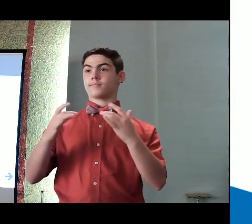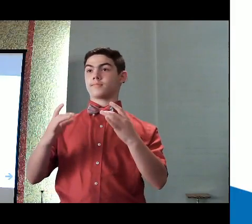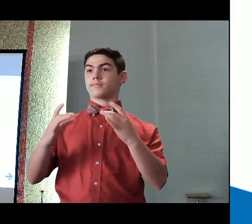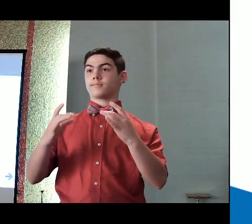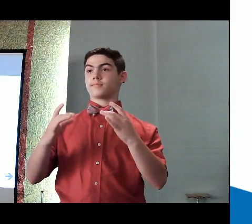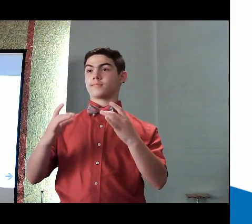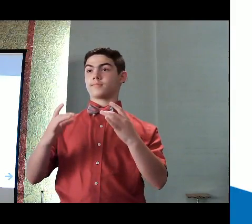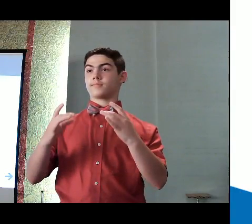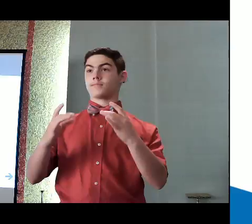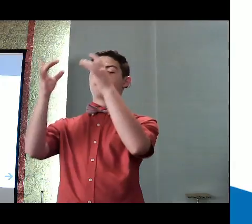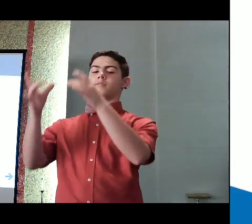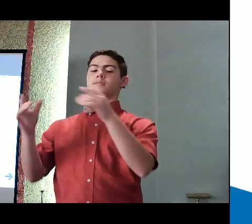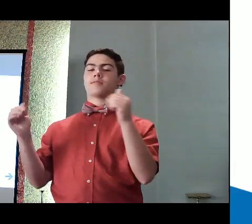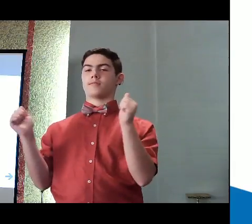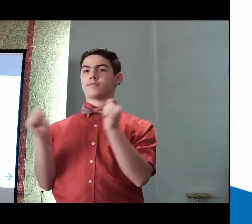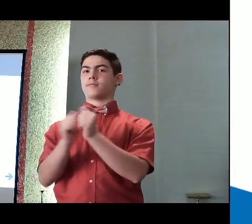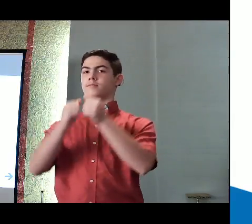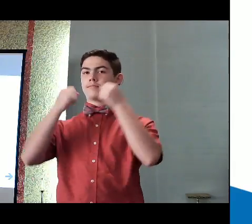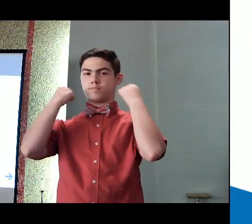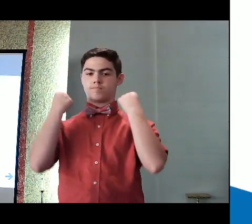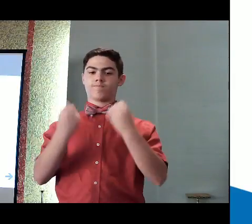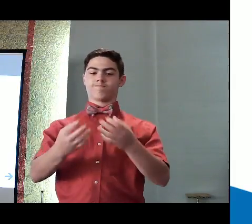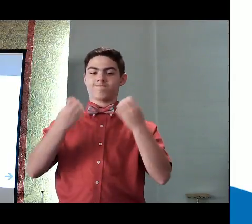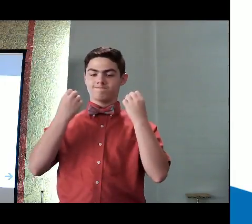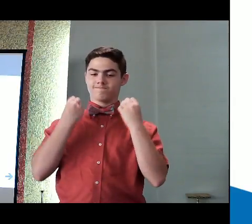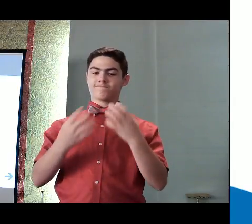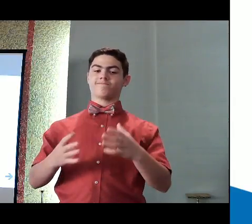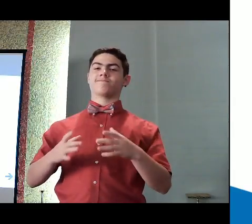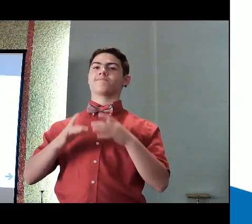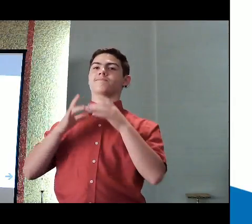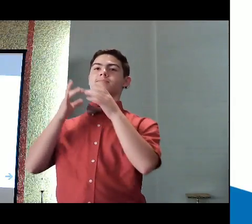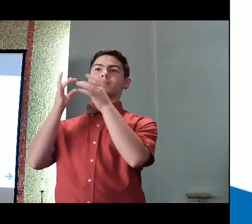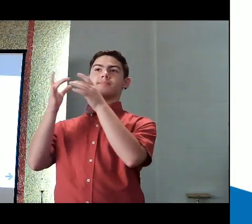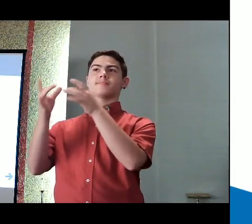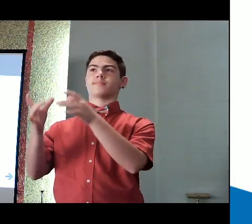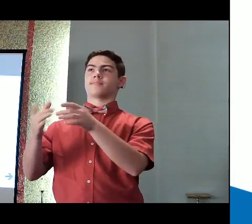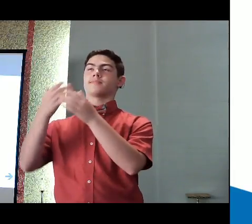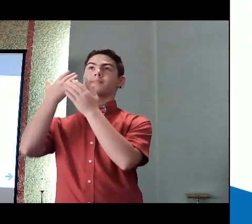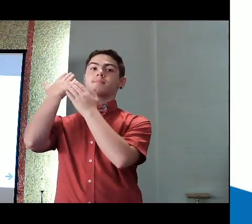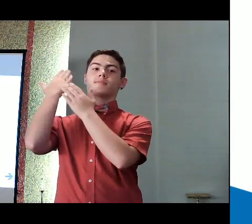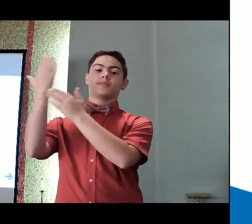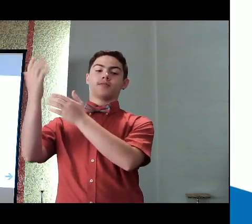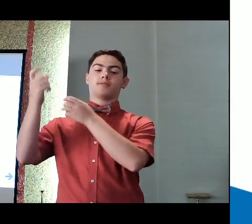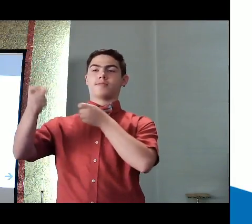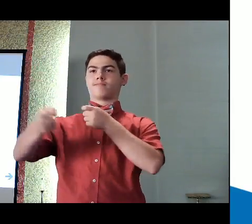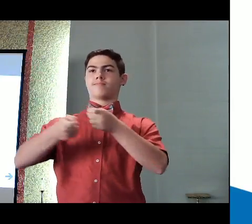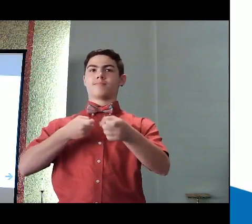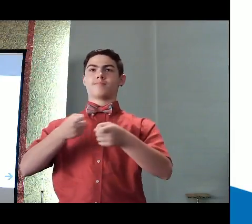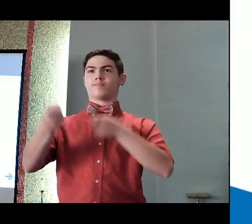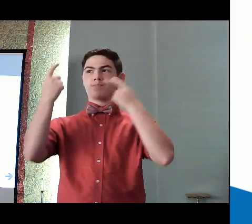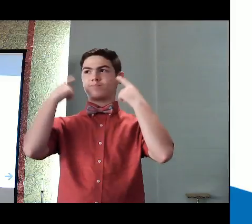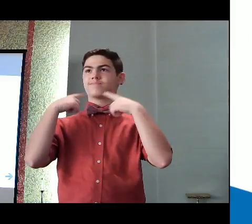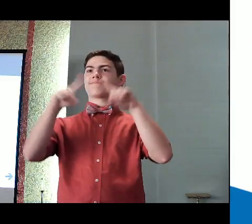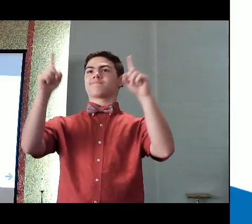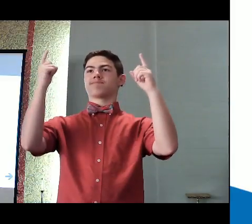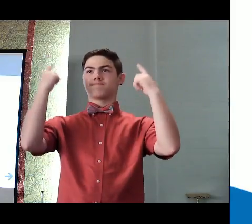throne. Crown you now with many crowns. You reign